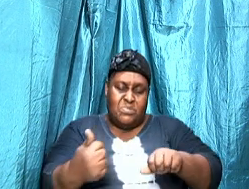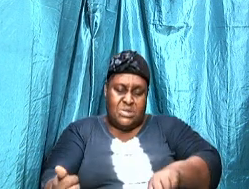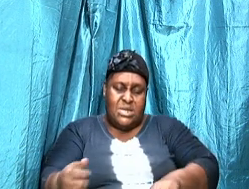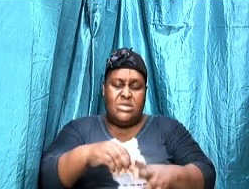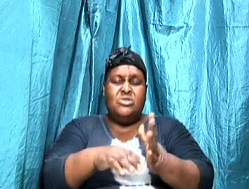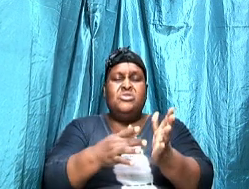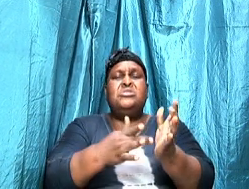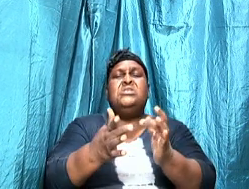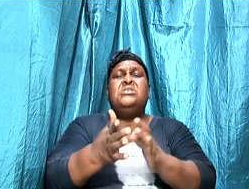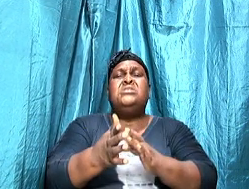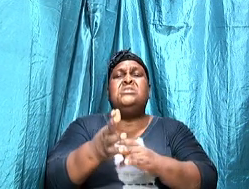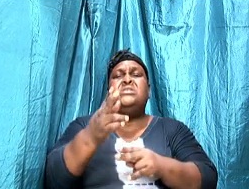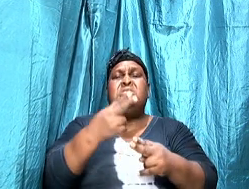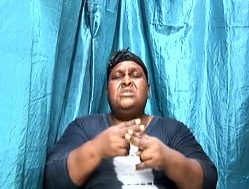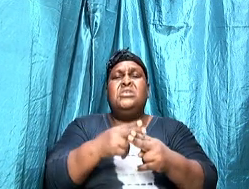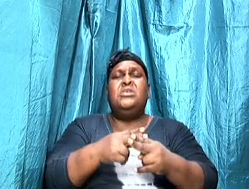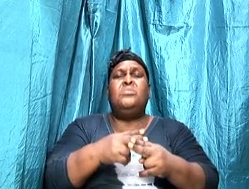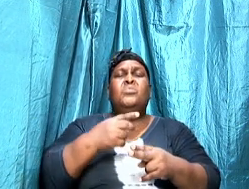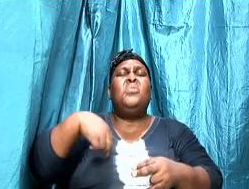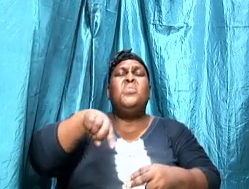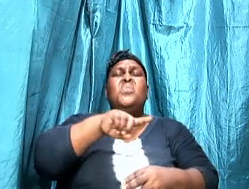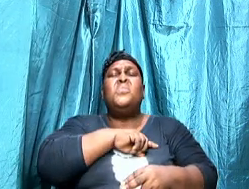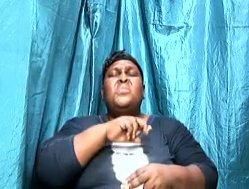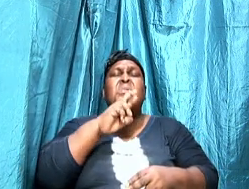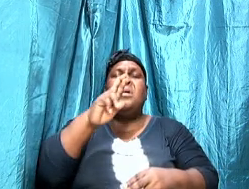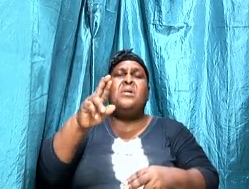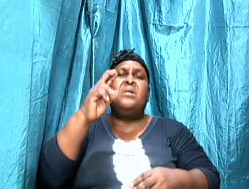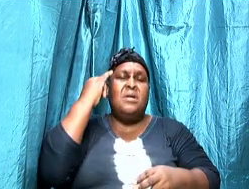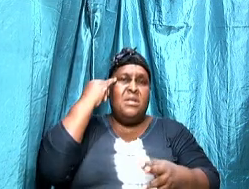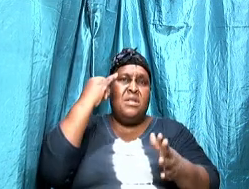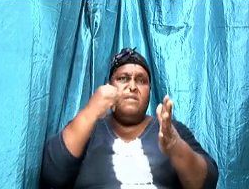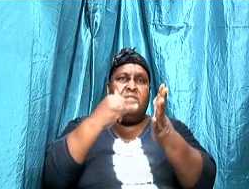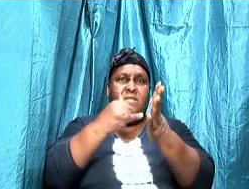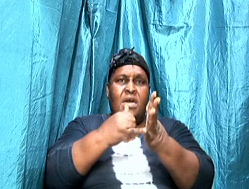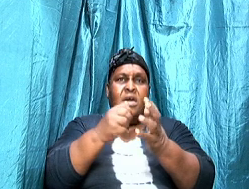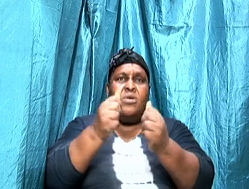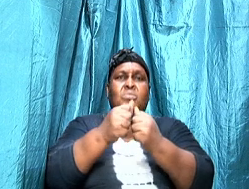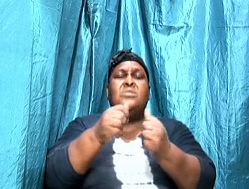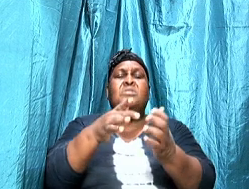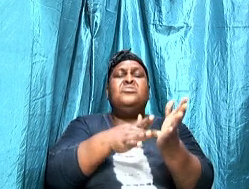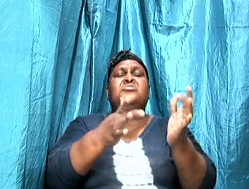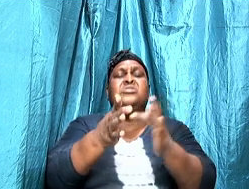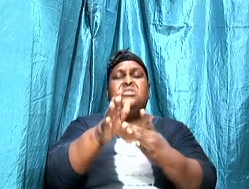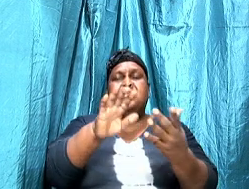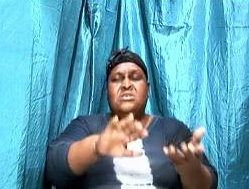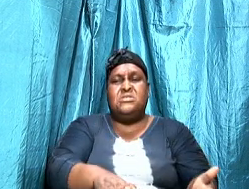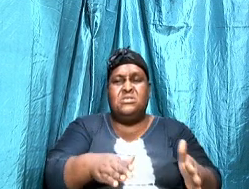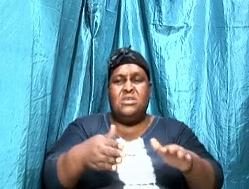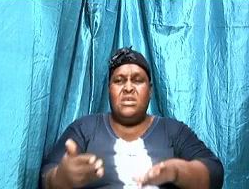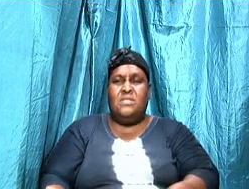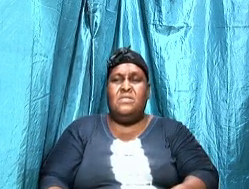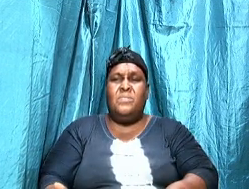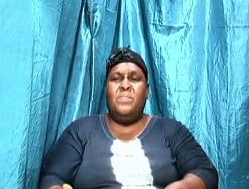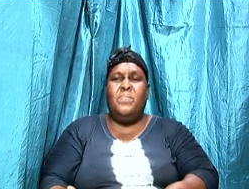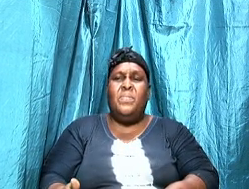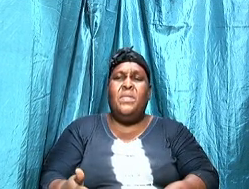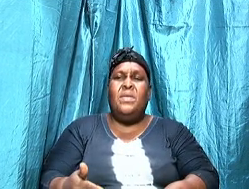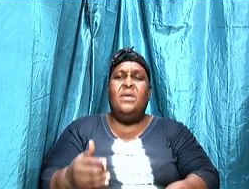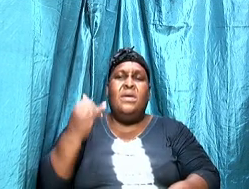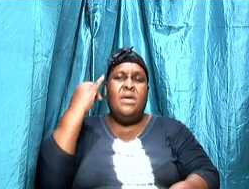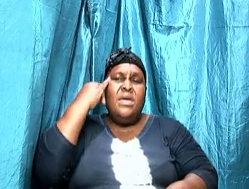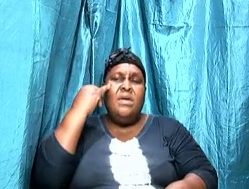identified with with Christ's death. For if we have been planted together in the likeness of his